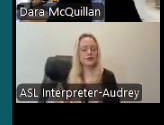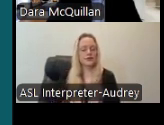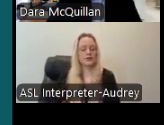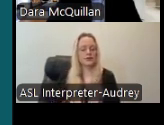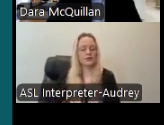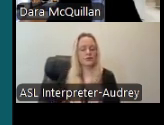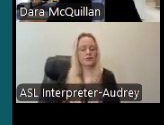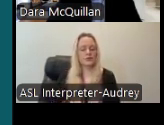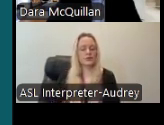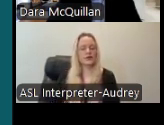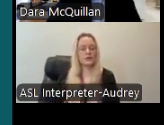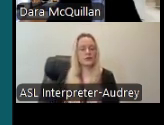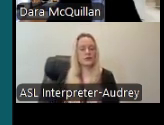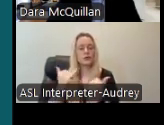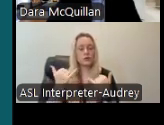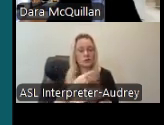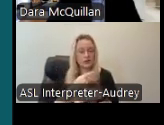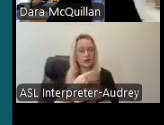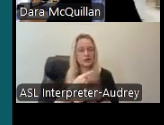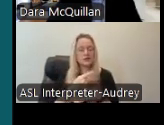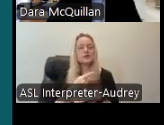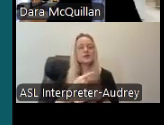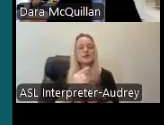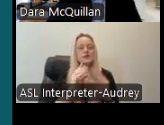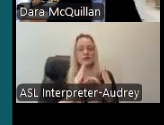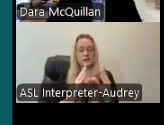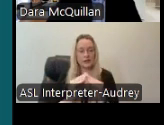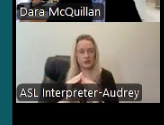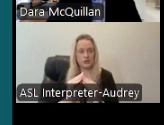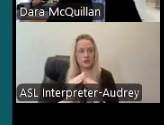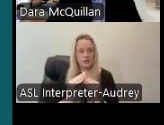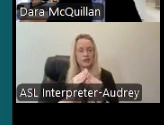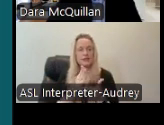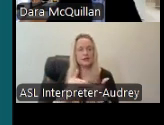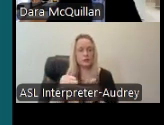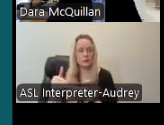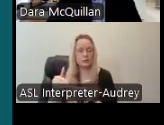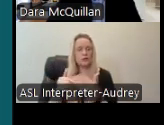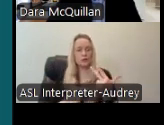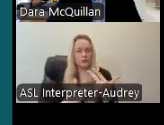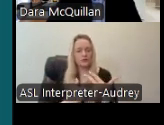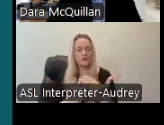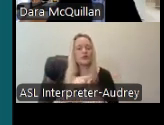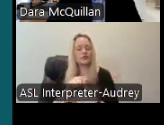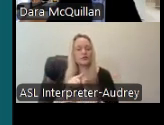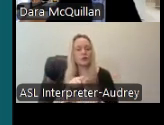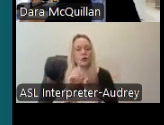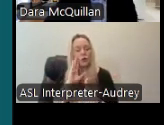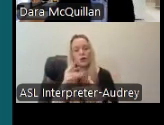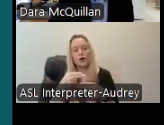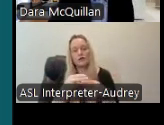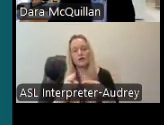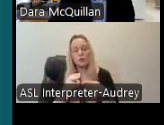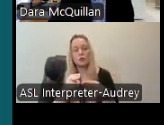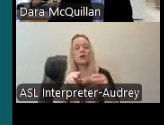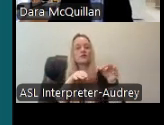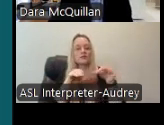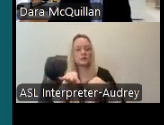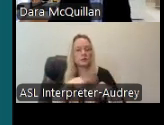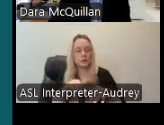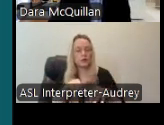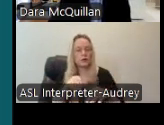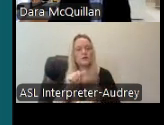Today's session is divided into 3 parts. During the first part of the session, we will have a brief overview describing the